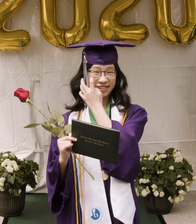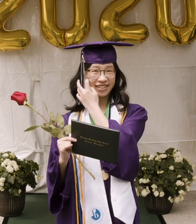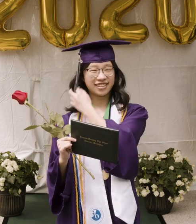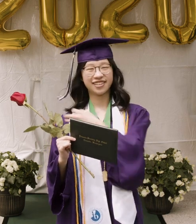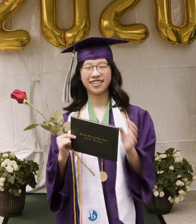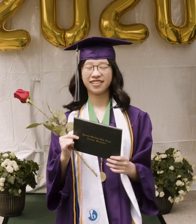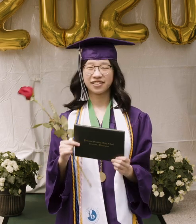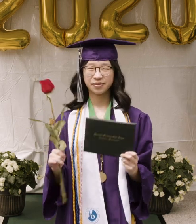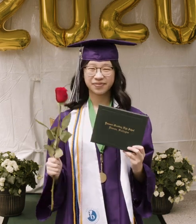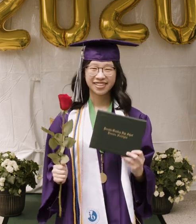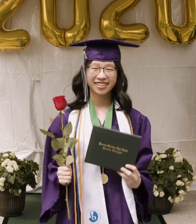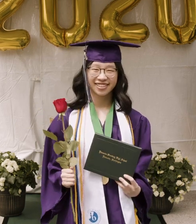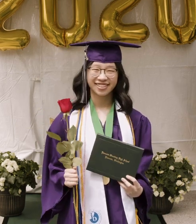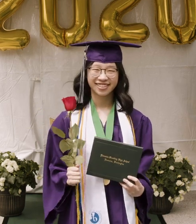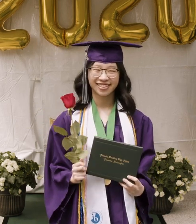Mickelson.